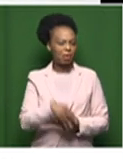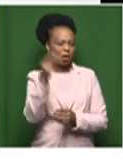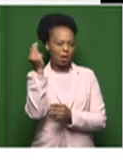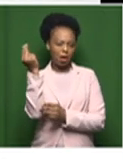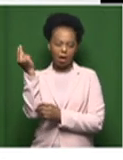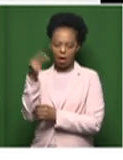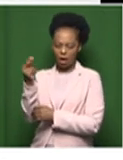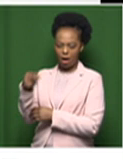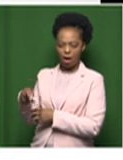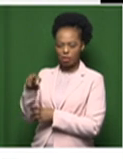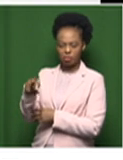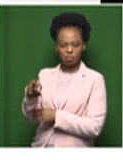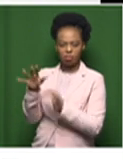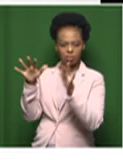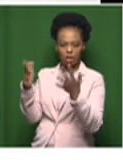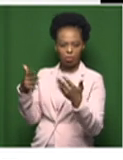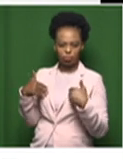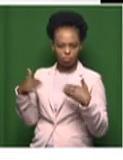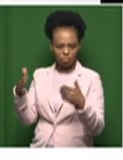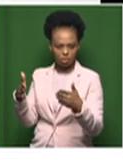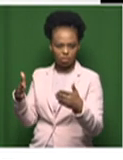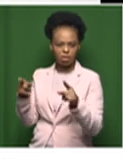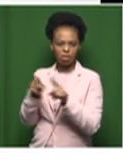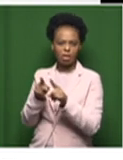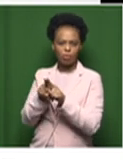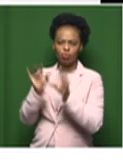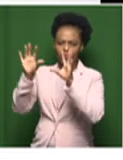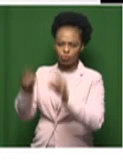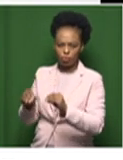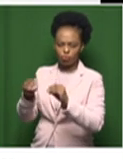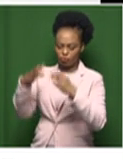into your life, and what made you stop and pay attention to it?